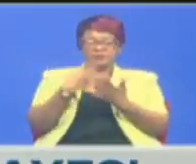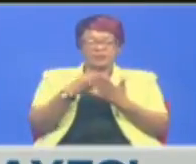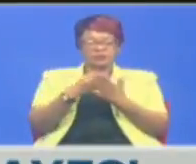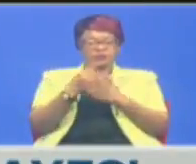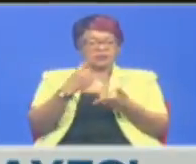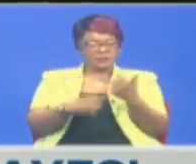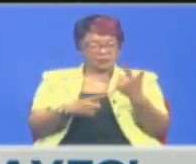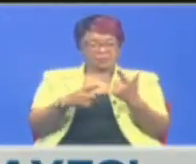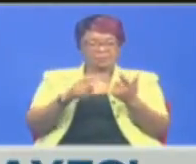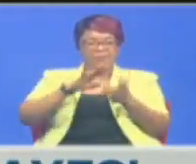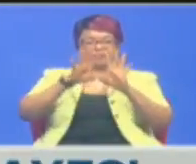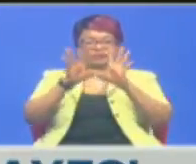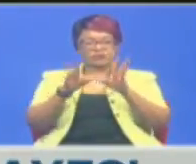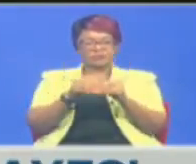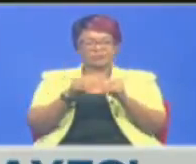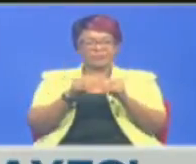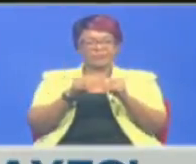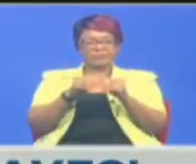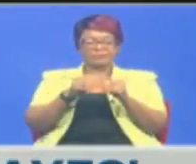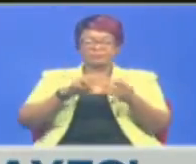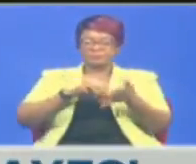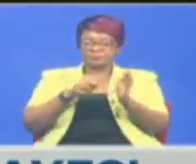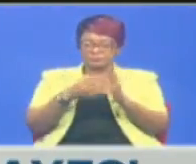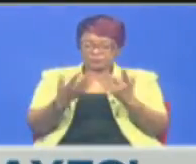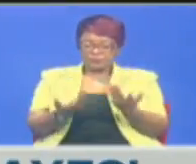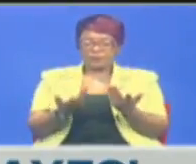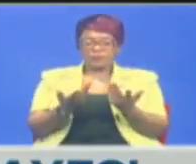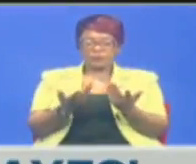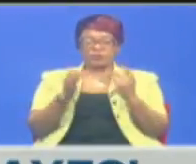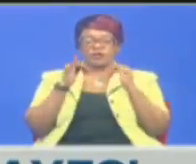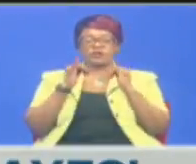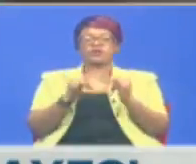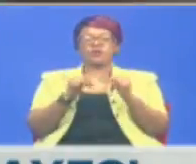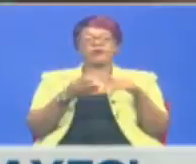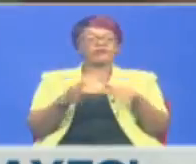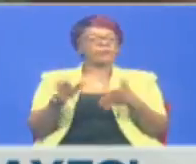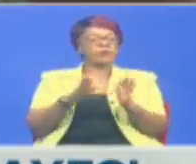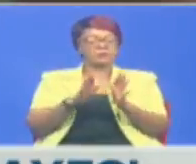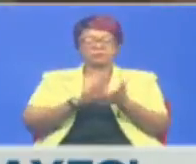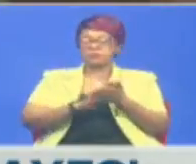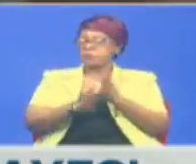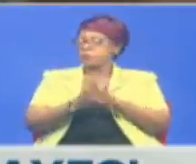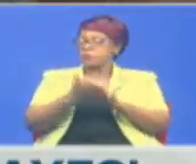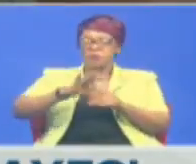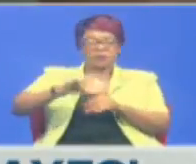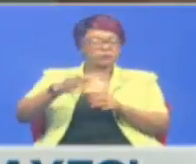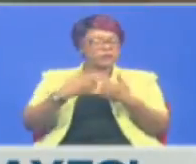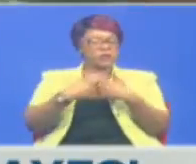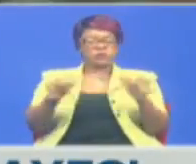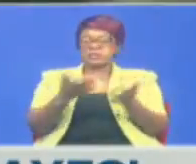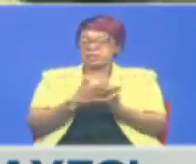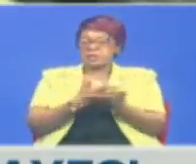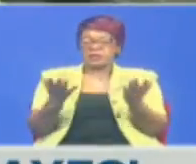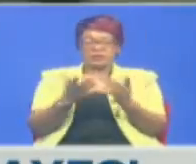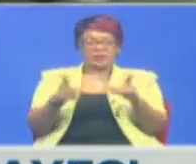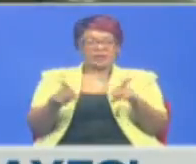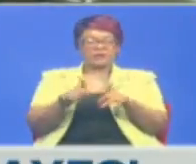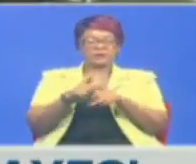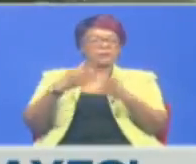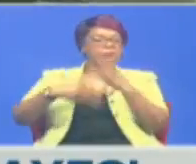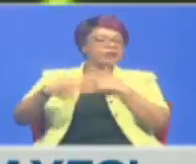year budget. This means that on the new formula, no county is losing revenue, unlike the